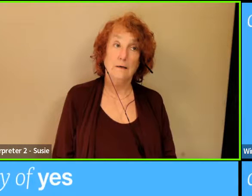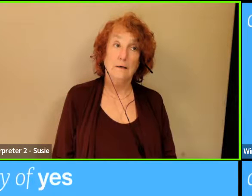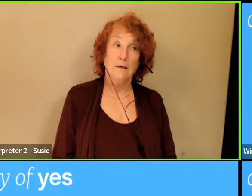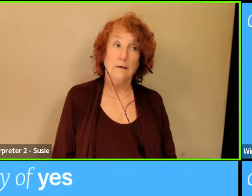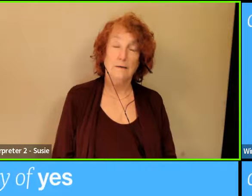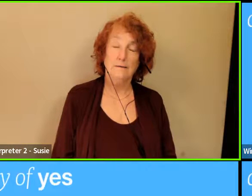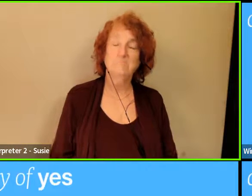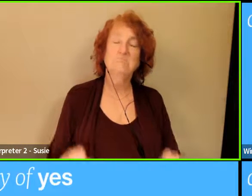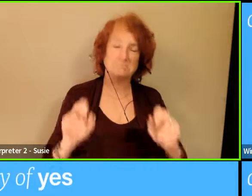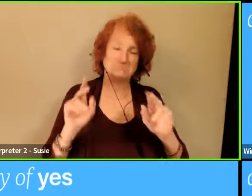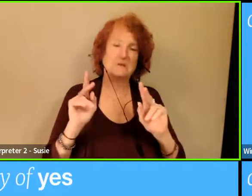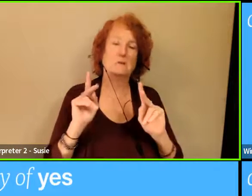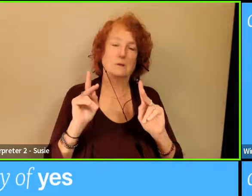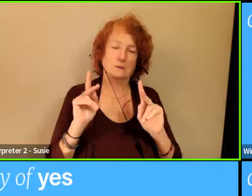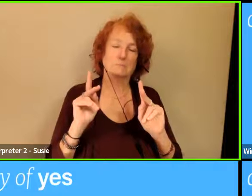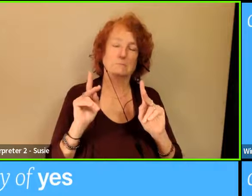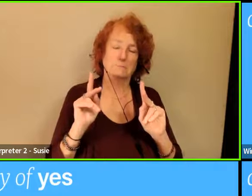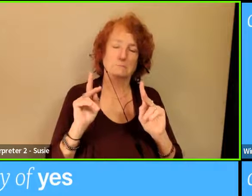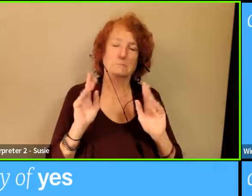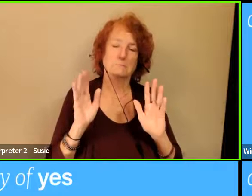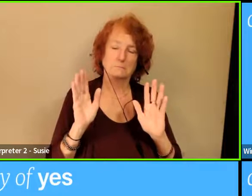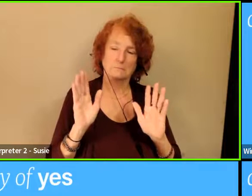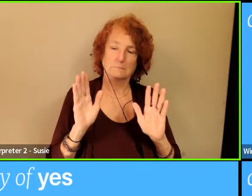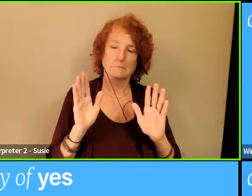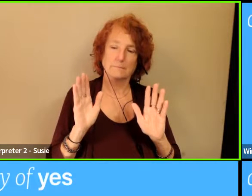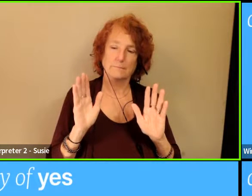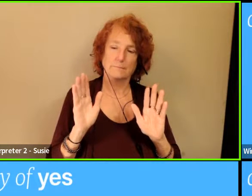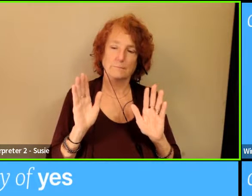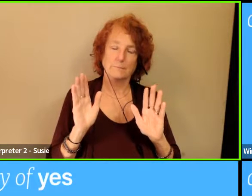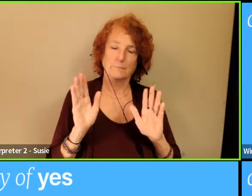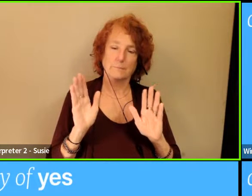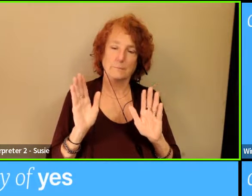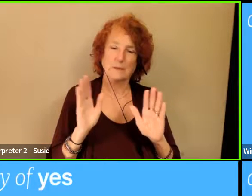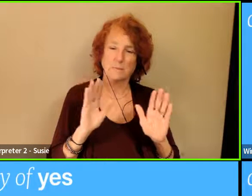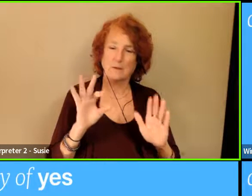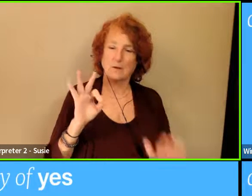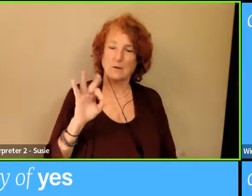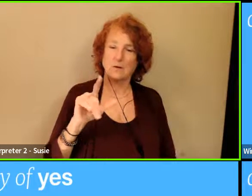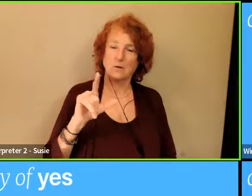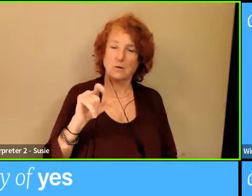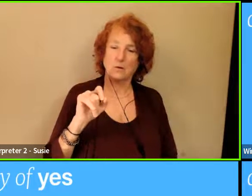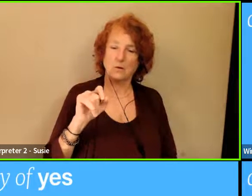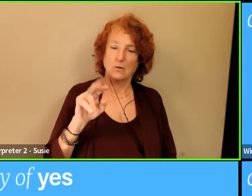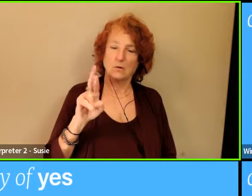Okay, let's go, team, if you're okay, go to Florence.